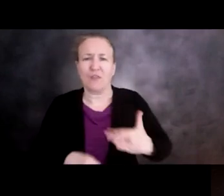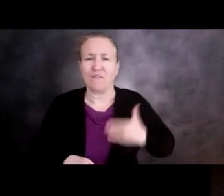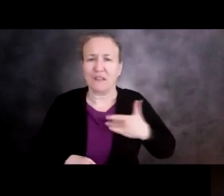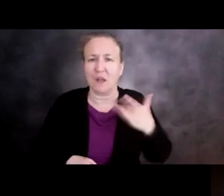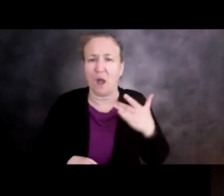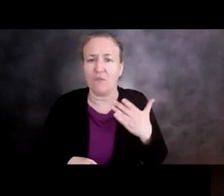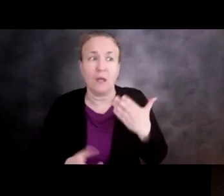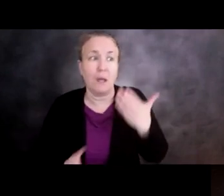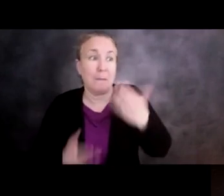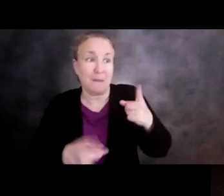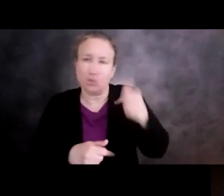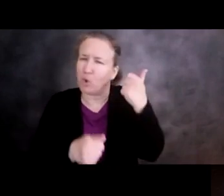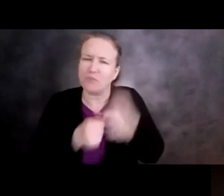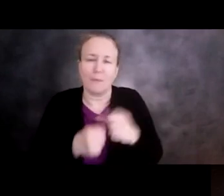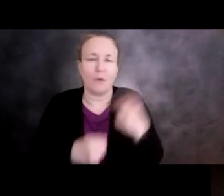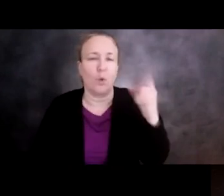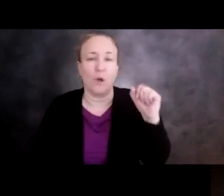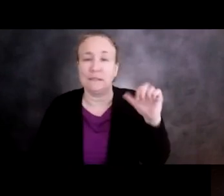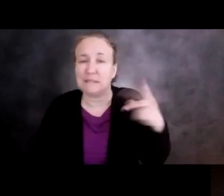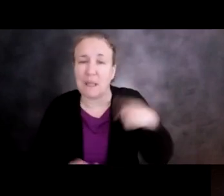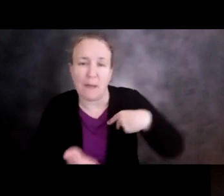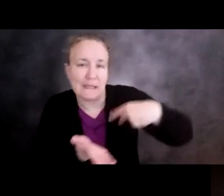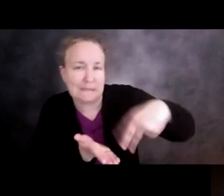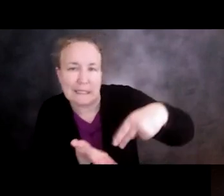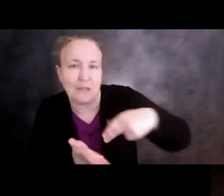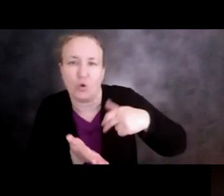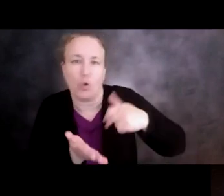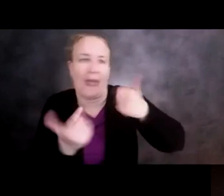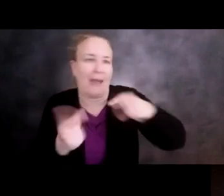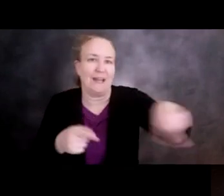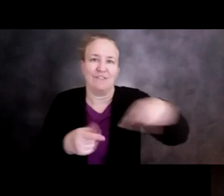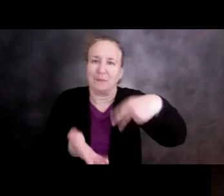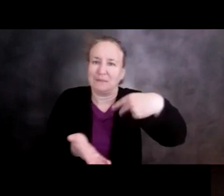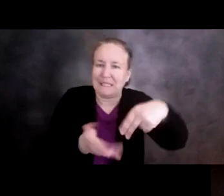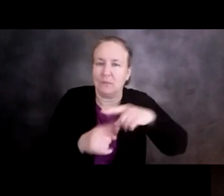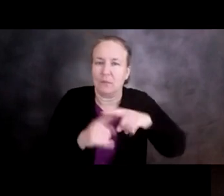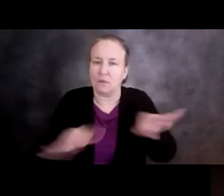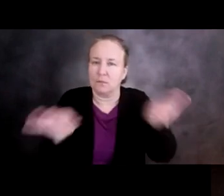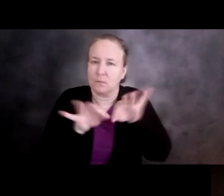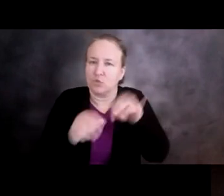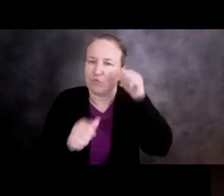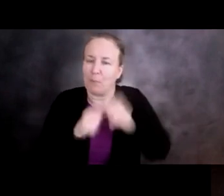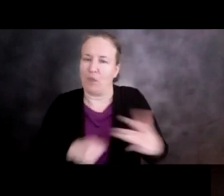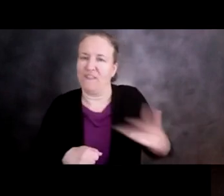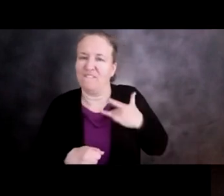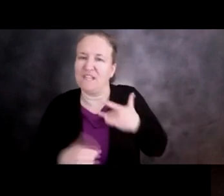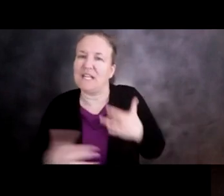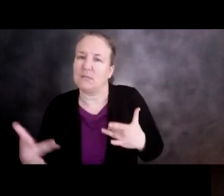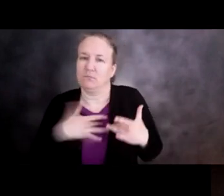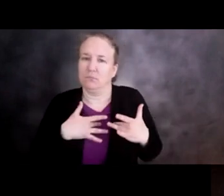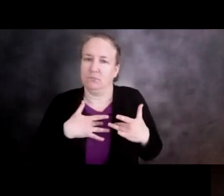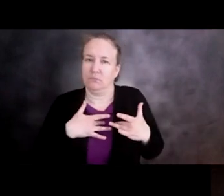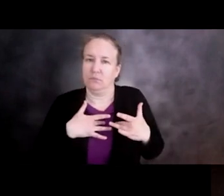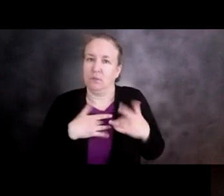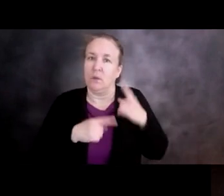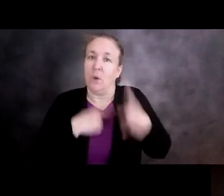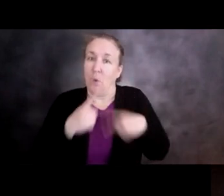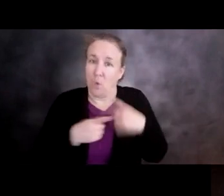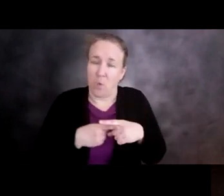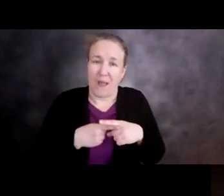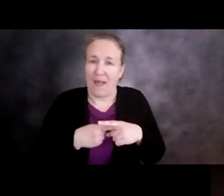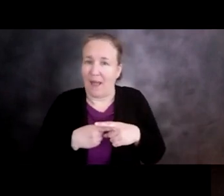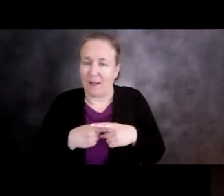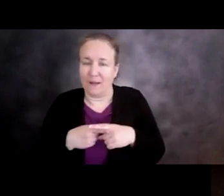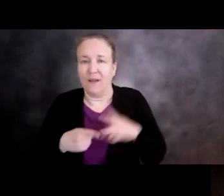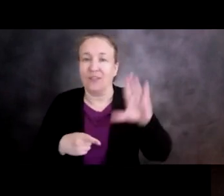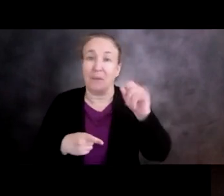may not remember one step that I did or that any of the dancers did, but I want you to remember that feeling of, you know, when they hit that grand plié or that